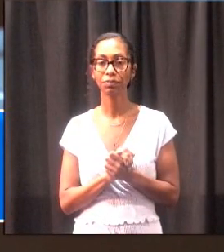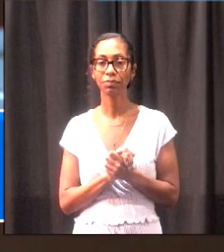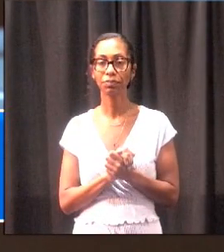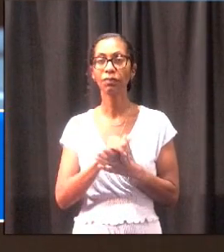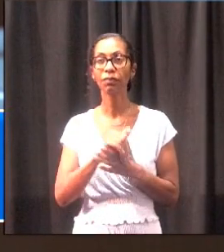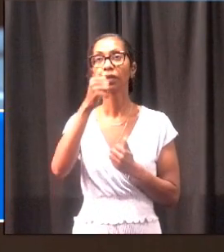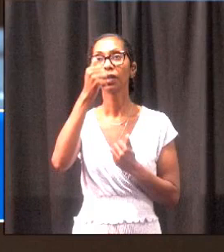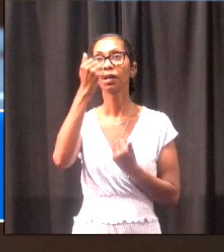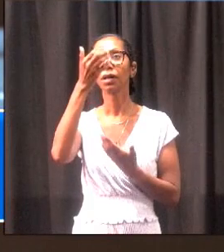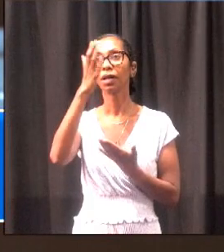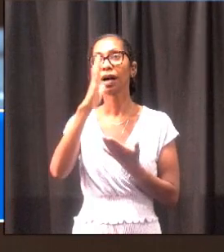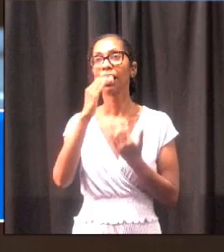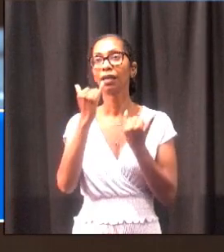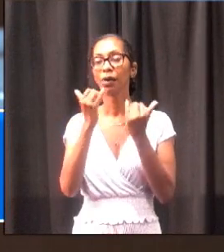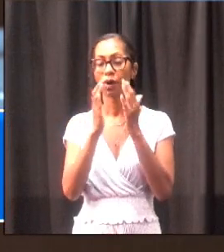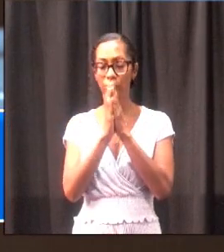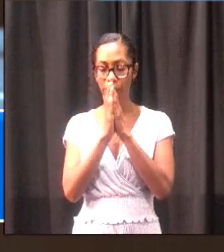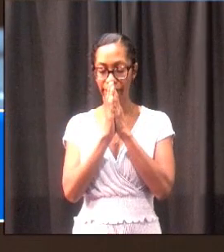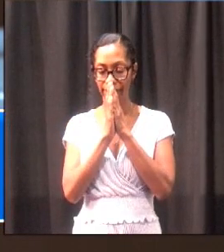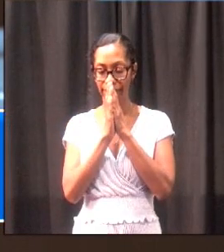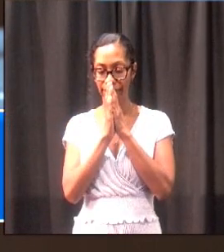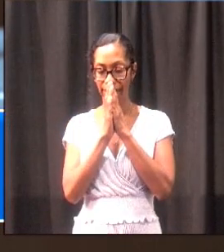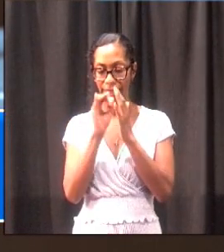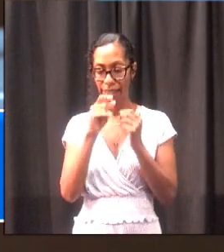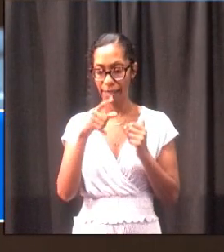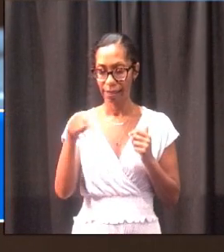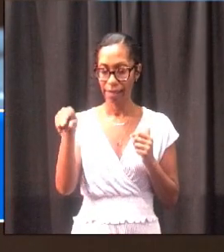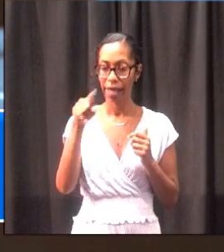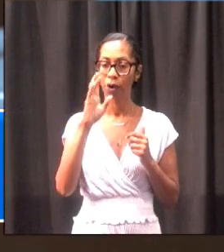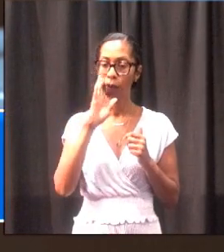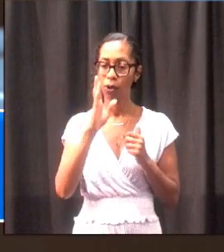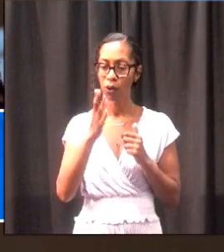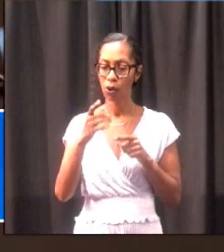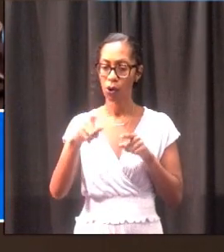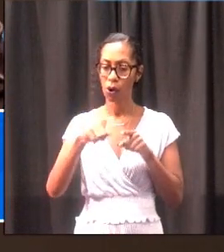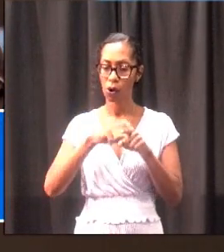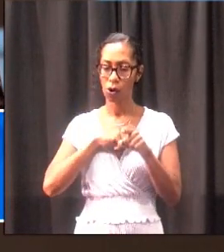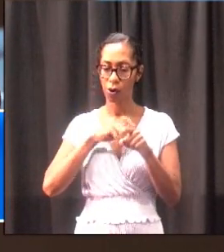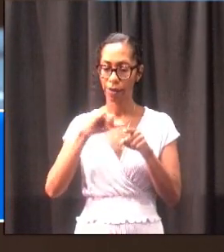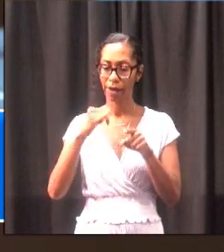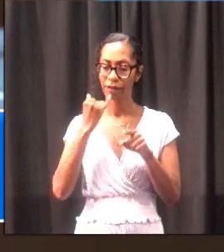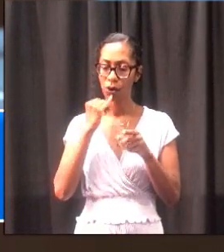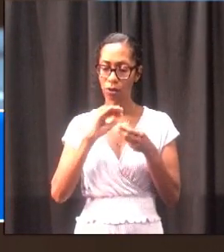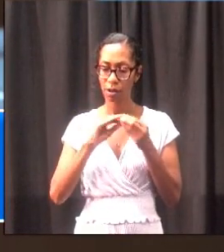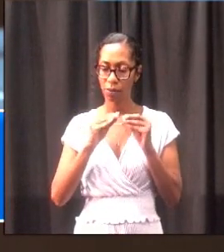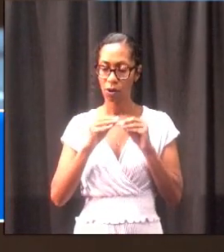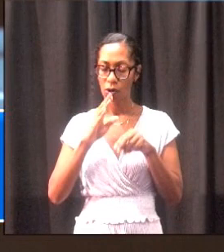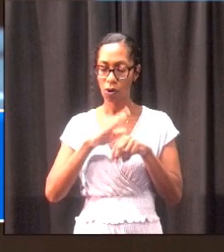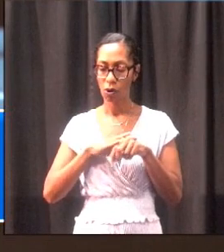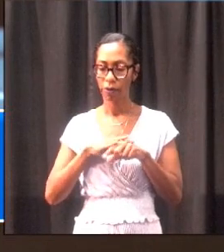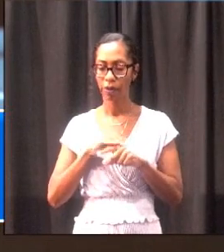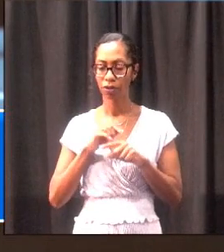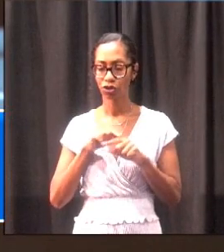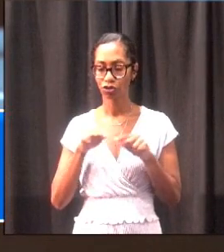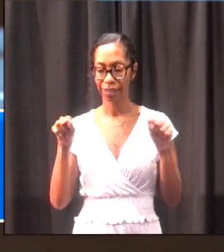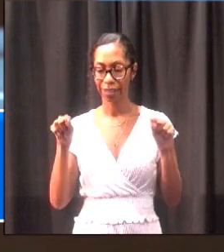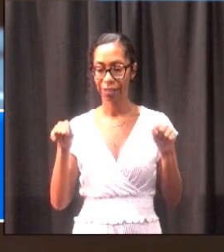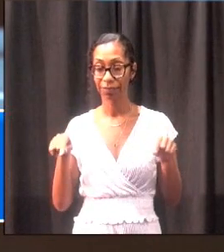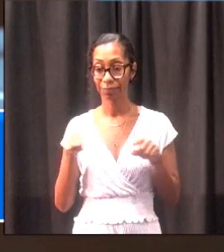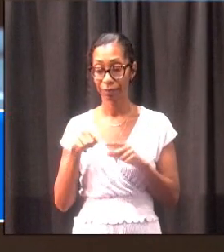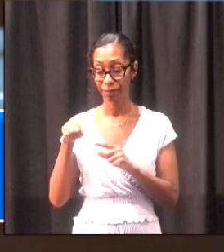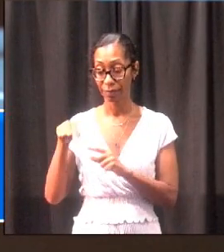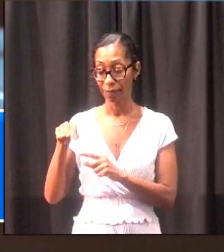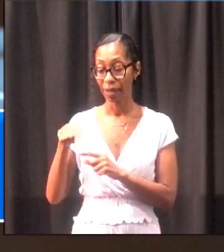And God, I pray that they will call the number they see on the screen. They will